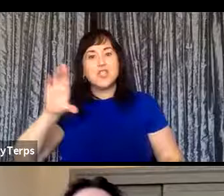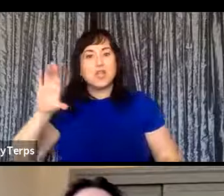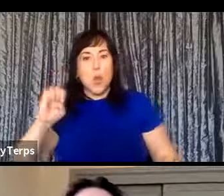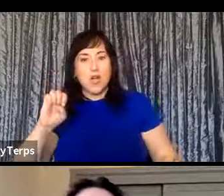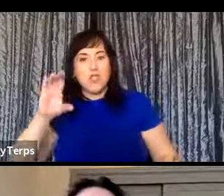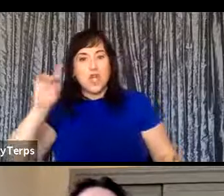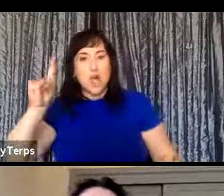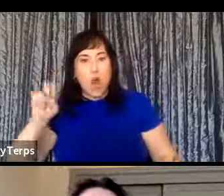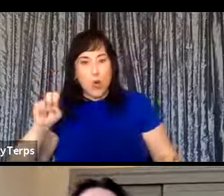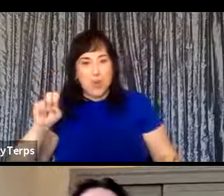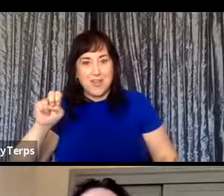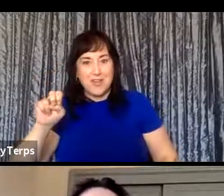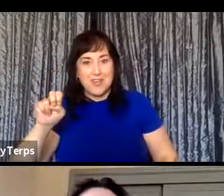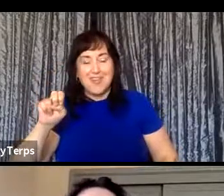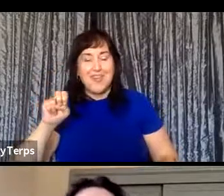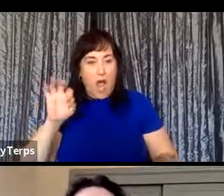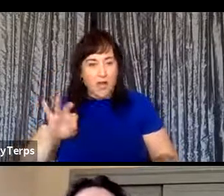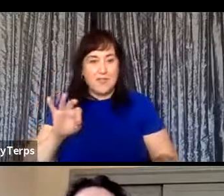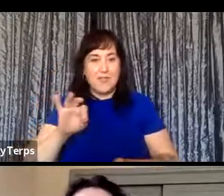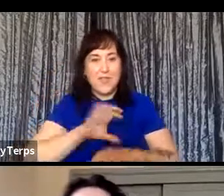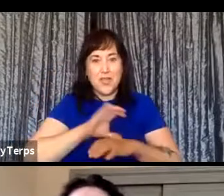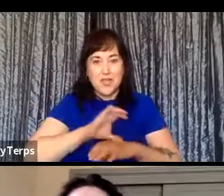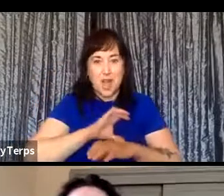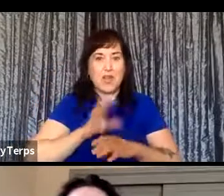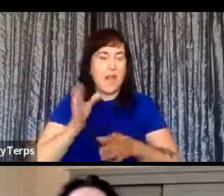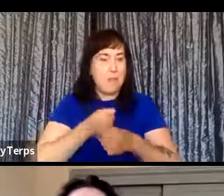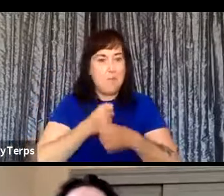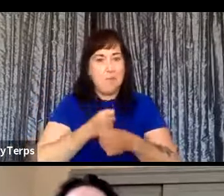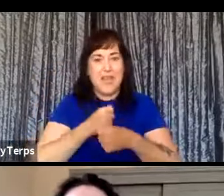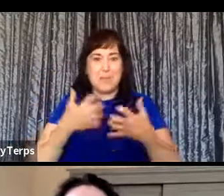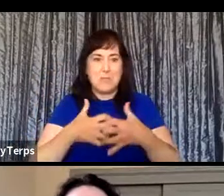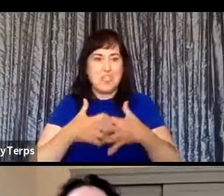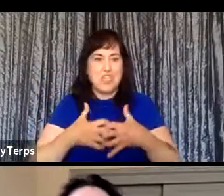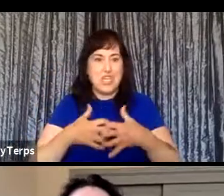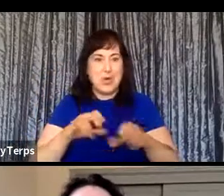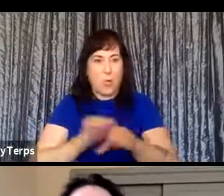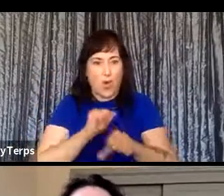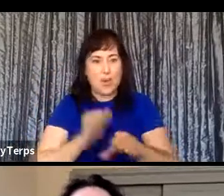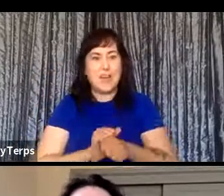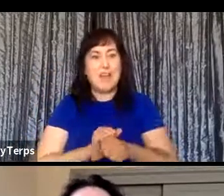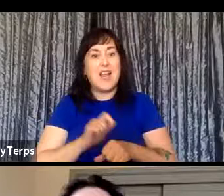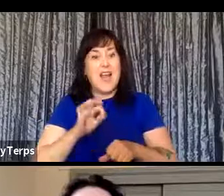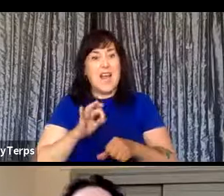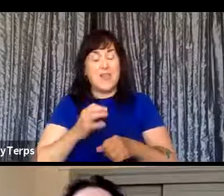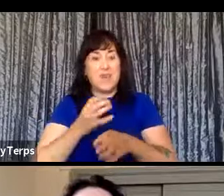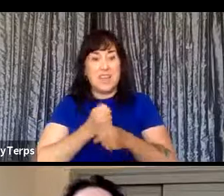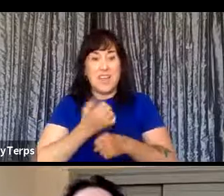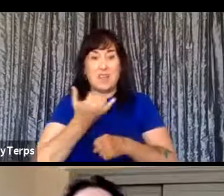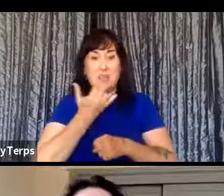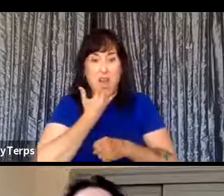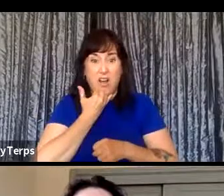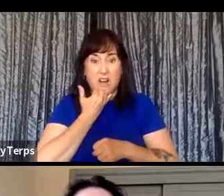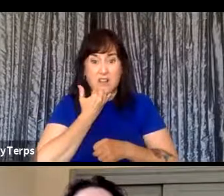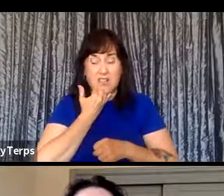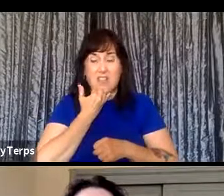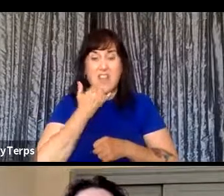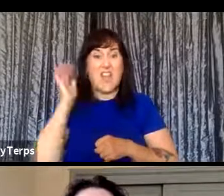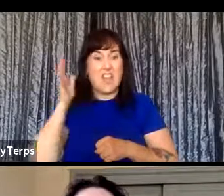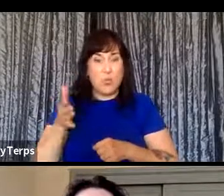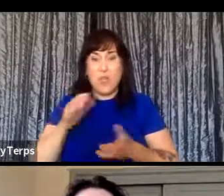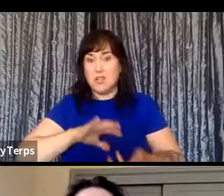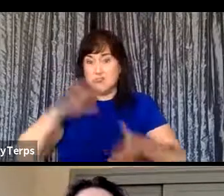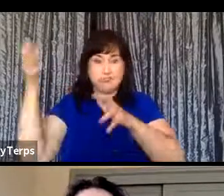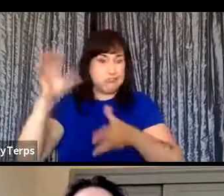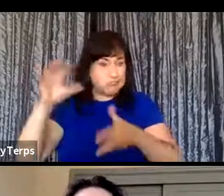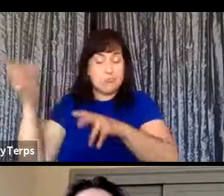to give the characteristics. It's going to like make the machine work, okay? And if we get it wrong, it's going to do all of the things we don't want it to do.